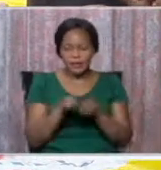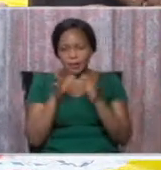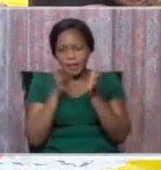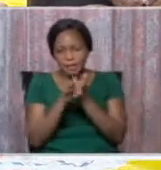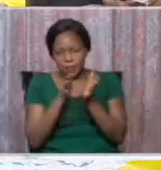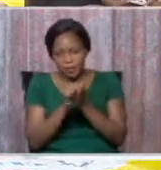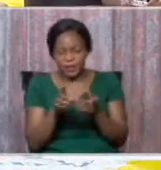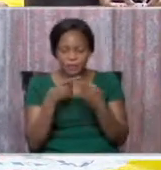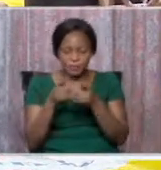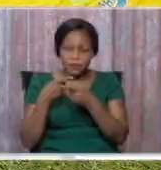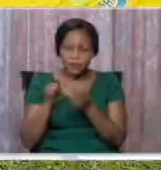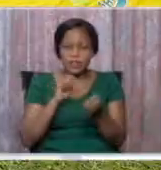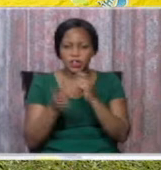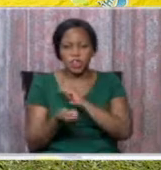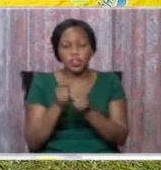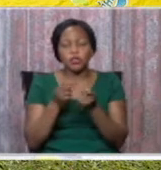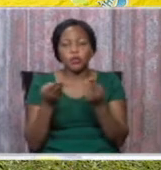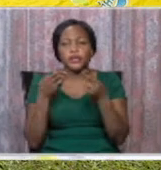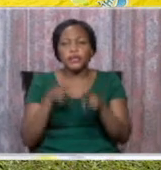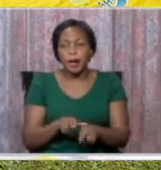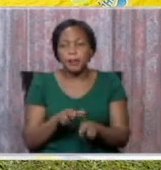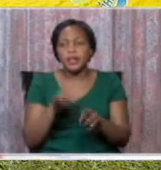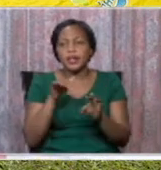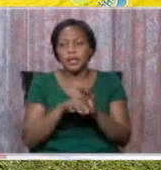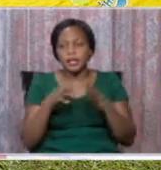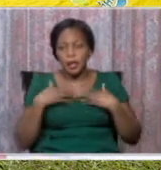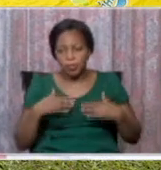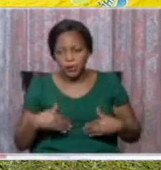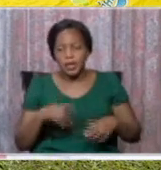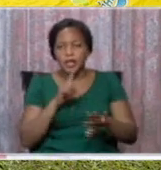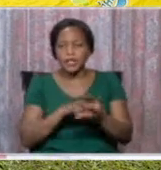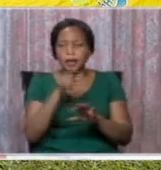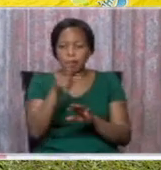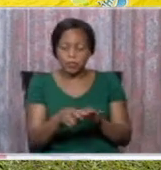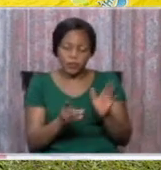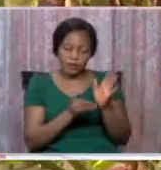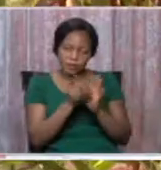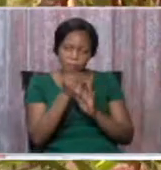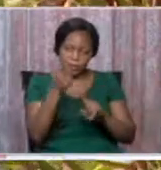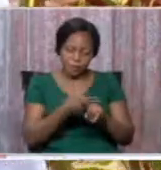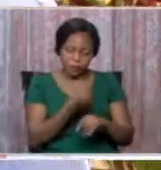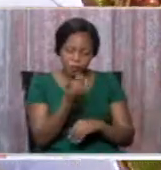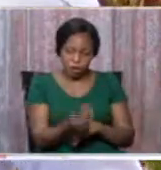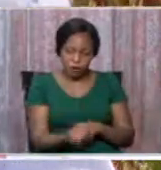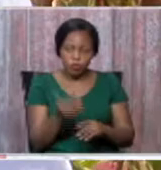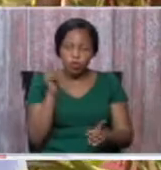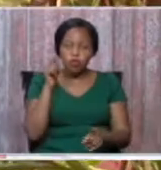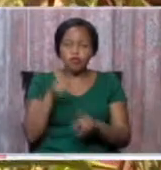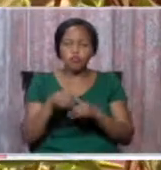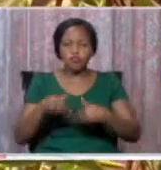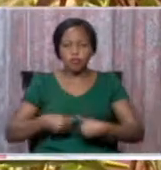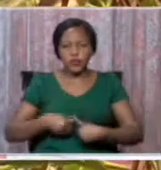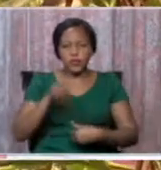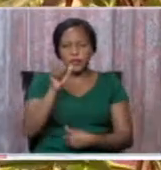my friend, boys' side, to present what their body mapping means. My name is Kauma Paul, and I'm